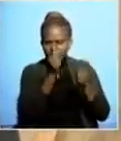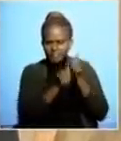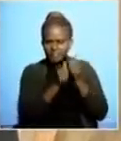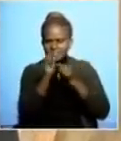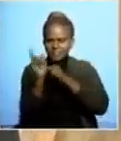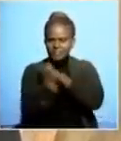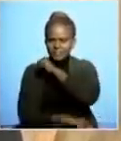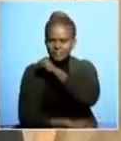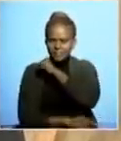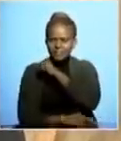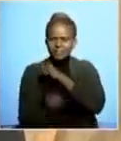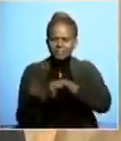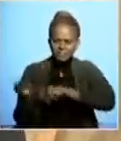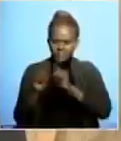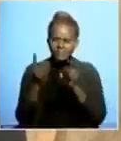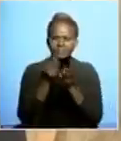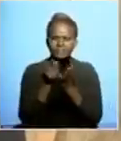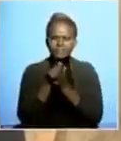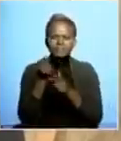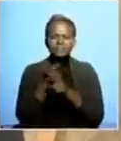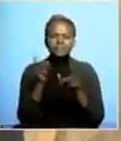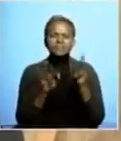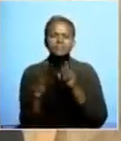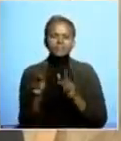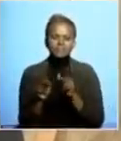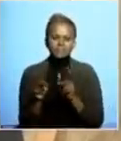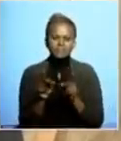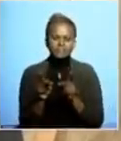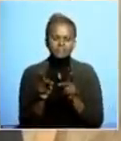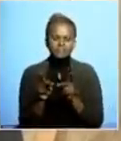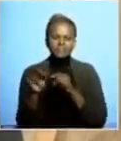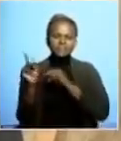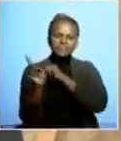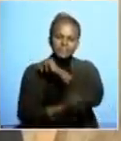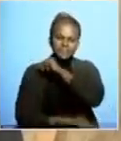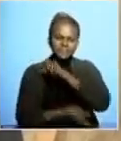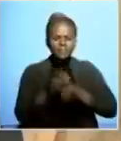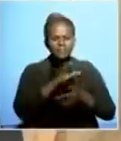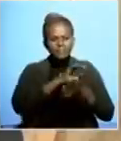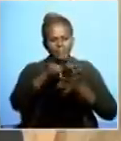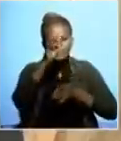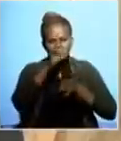penalizing taking money from citizens. Penalty clauses.